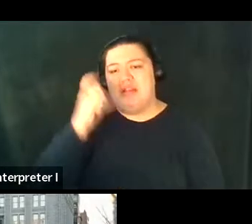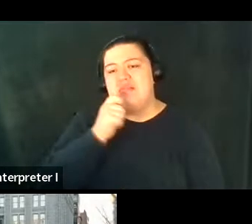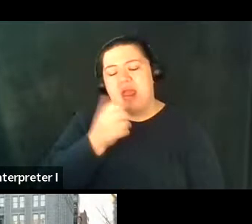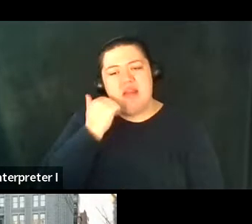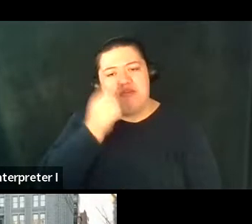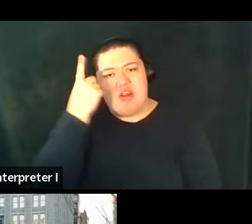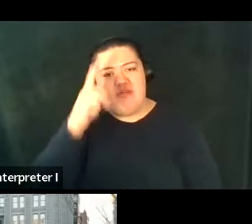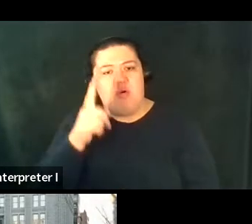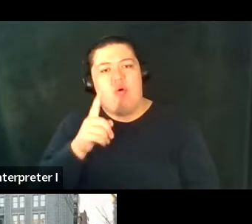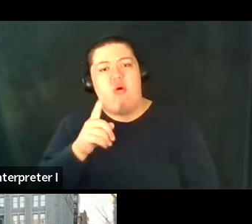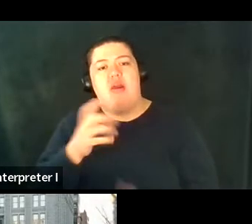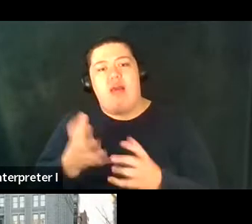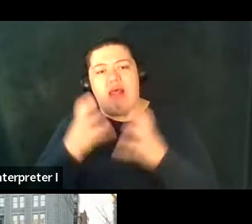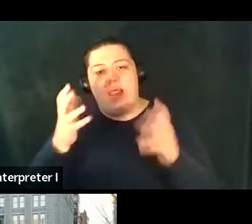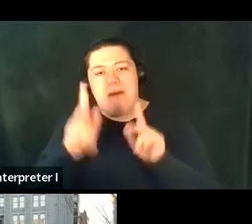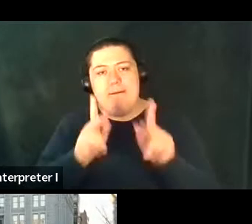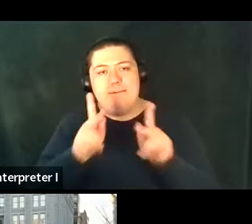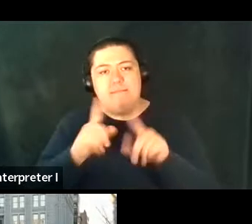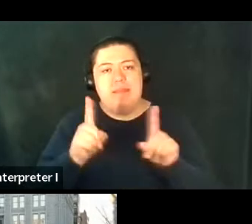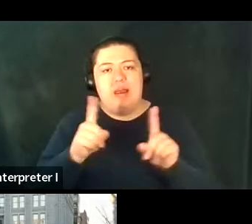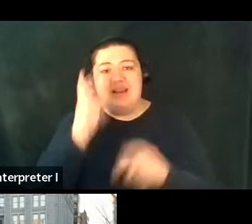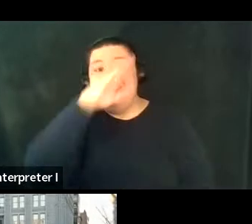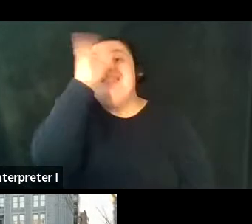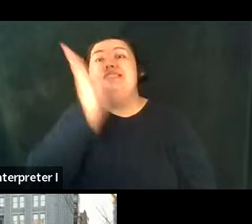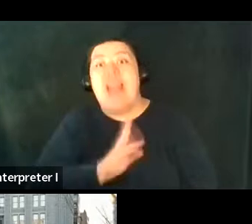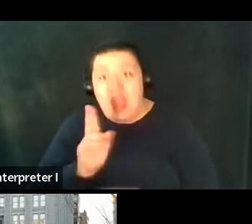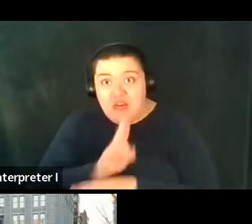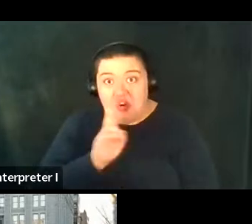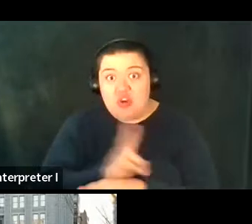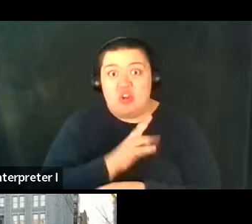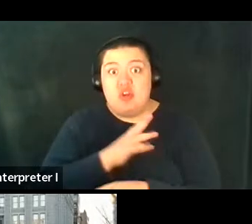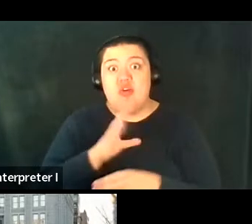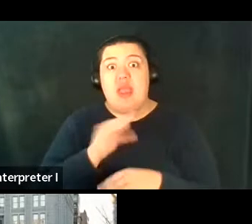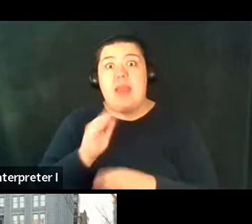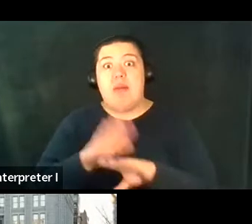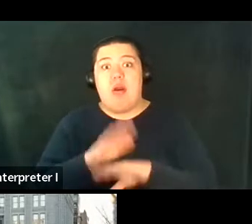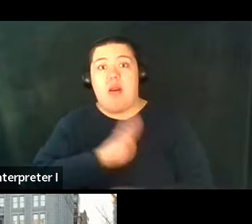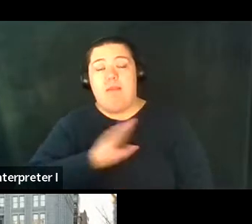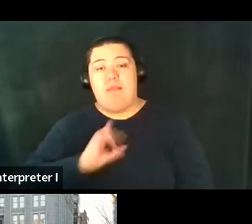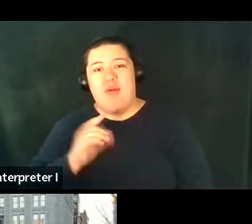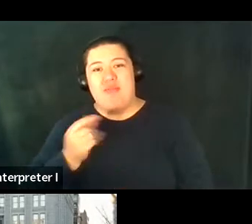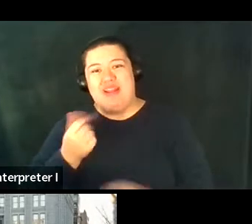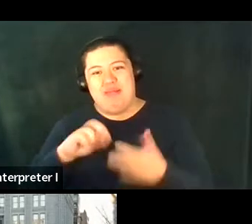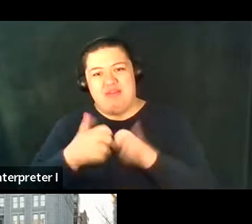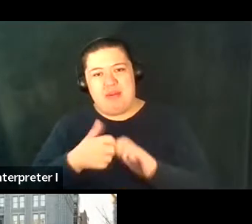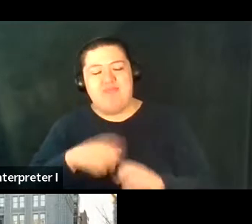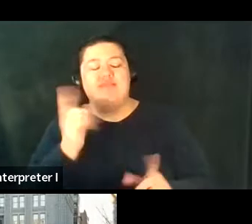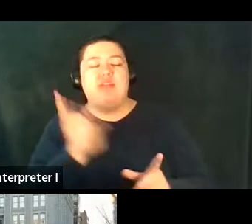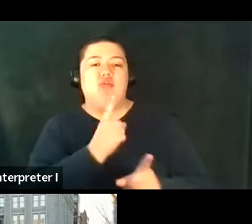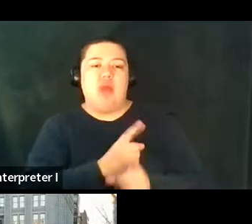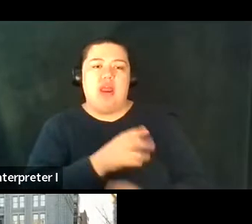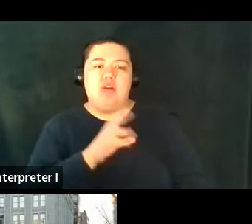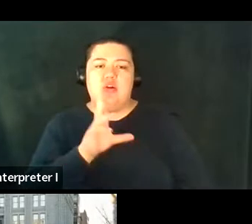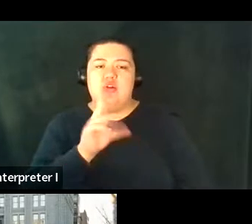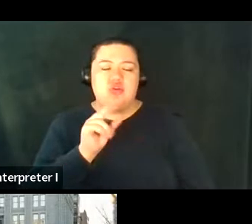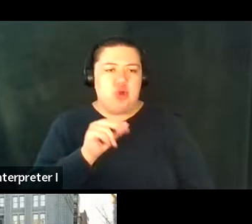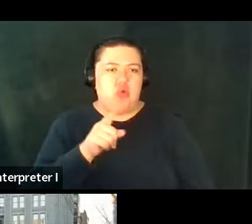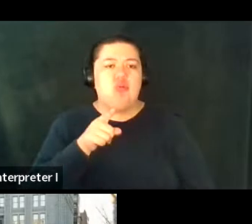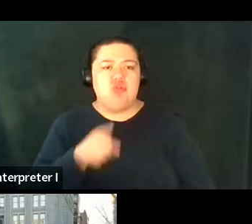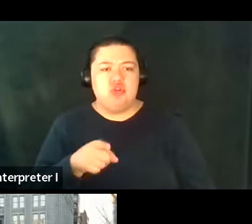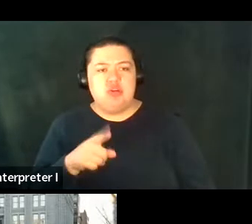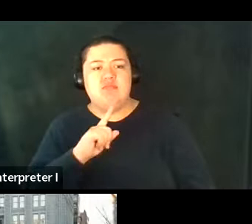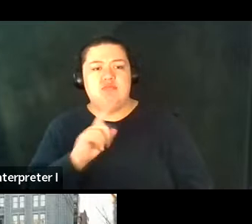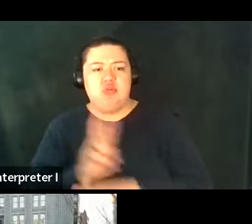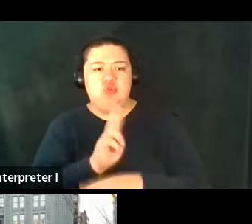for lots of people, but to never use it and sit on the board, I think would be problematic. Correct. No, she's not a never user. Okay, great. Thank